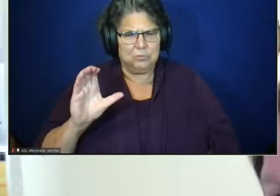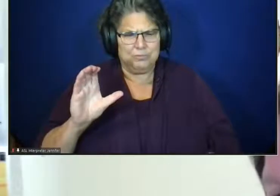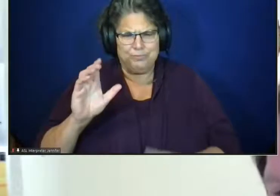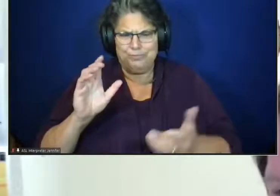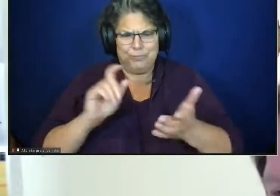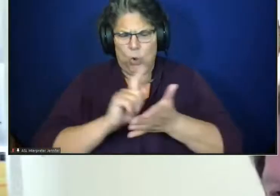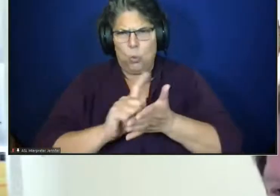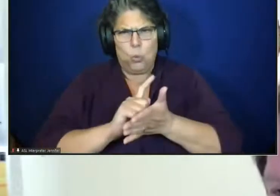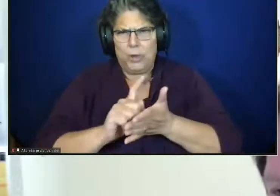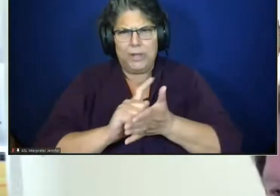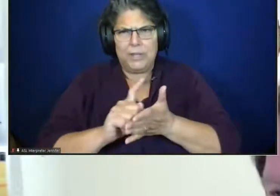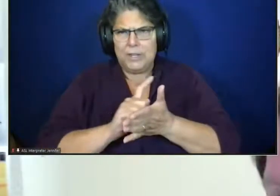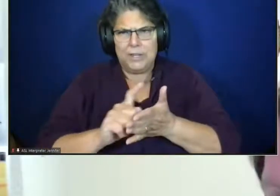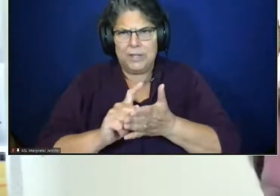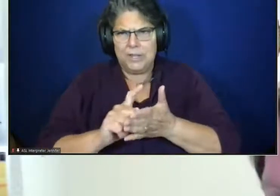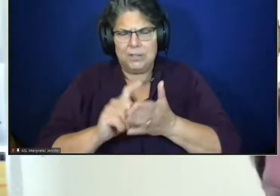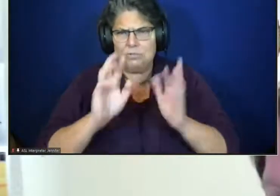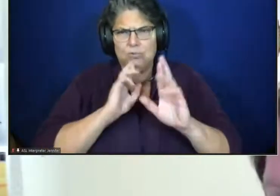weekly morbidity and